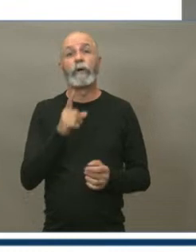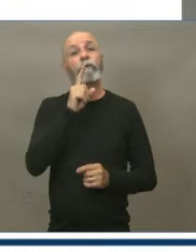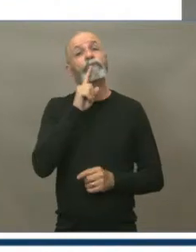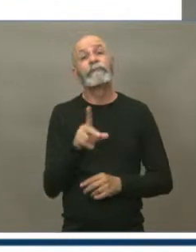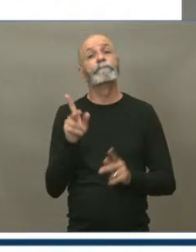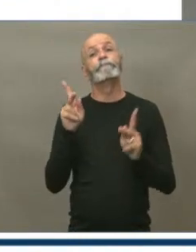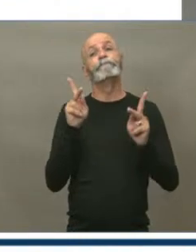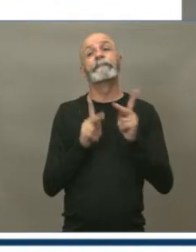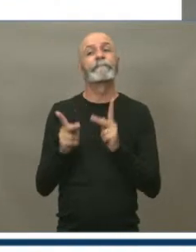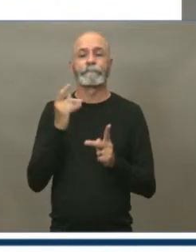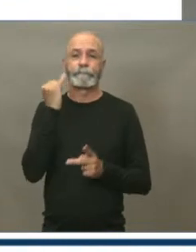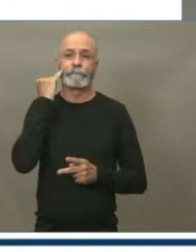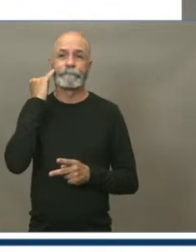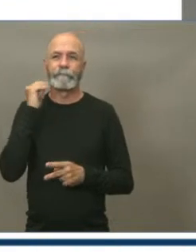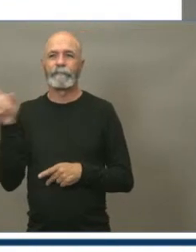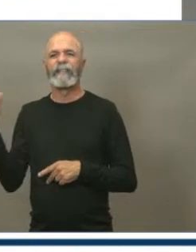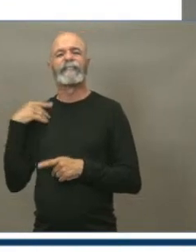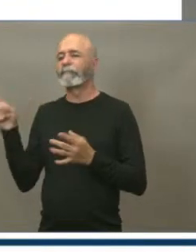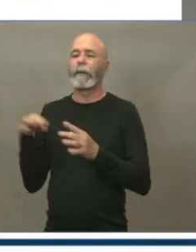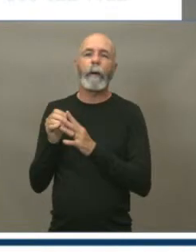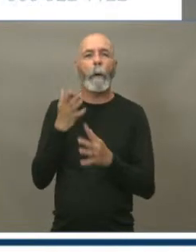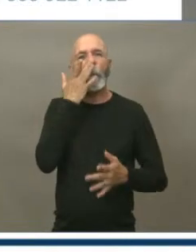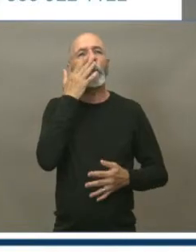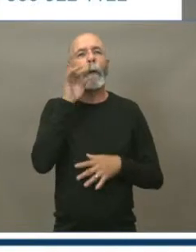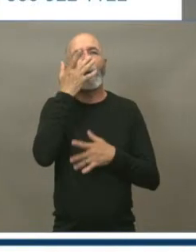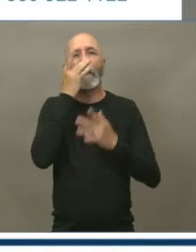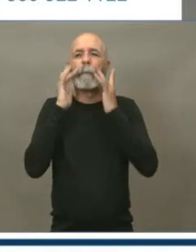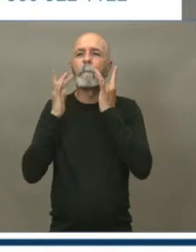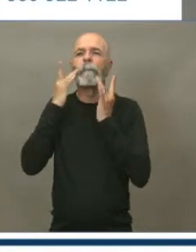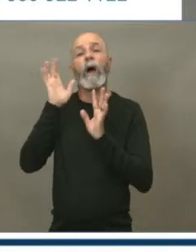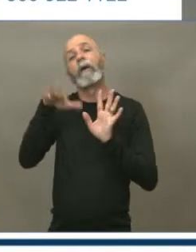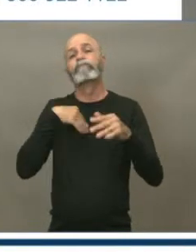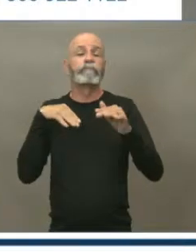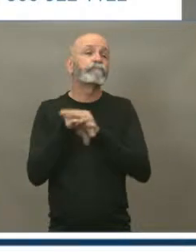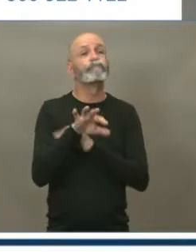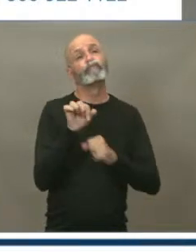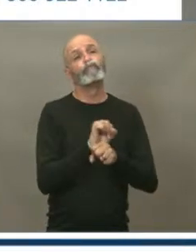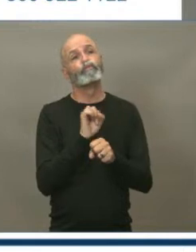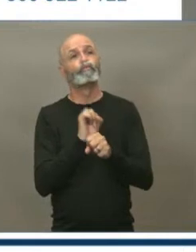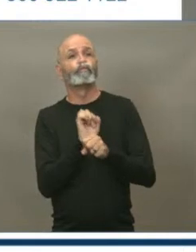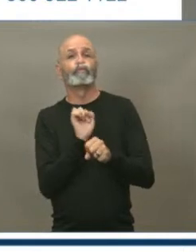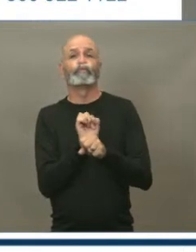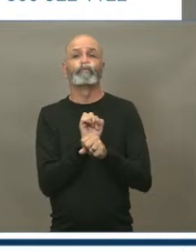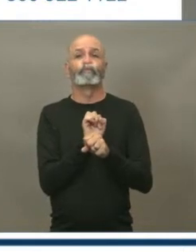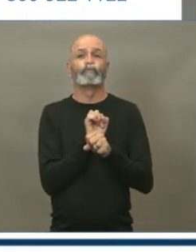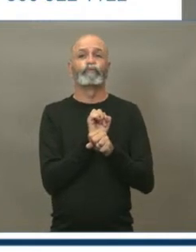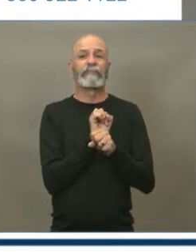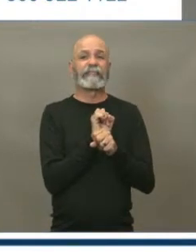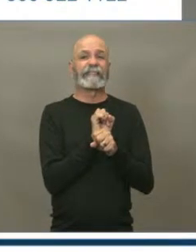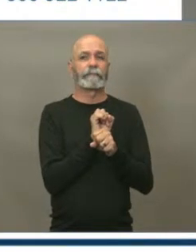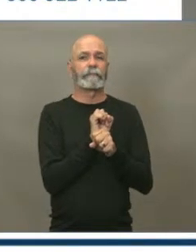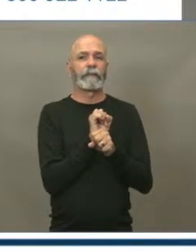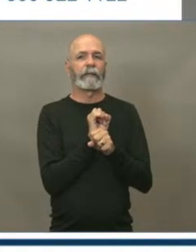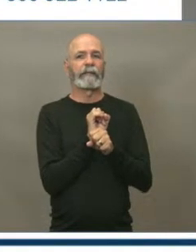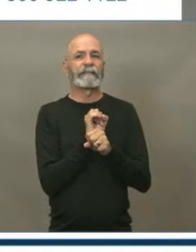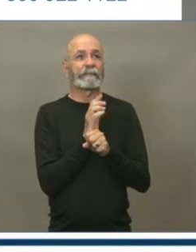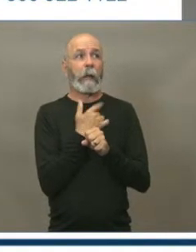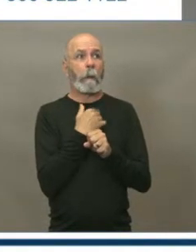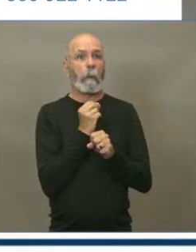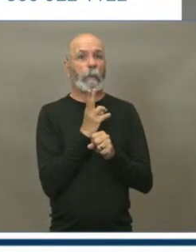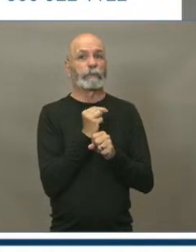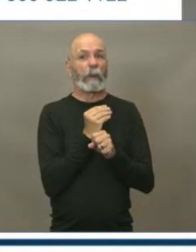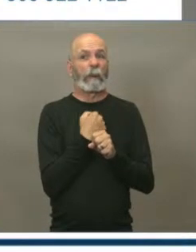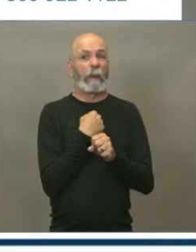they're symptomatic. There's lots of reasons for that. Certainly having the sick pay, which was announced earlier this week, should help with